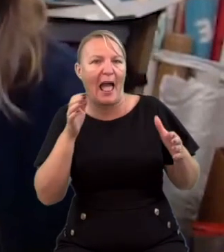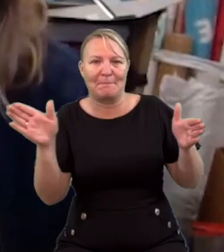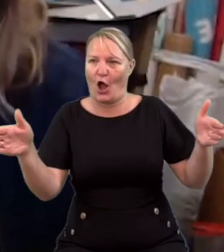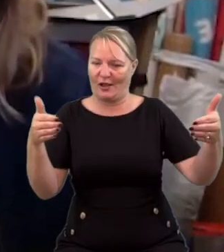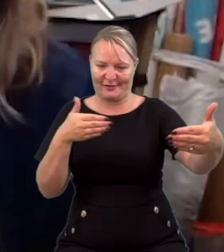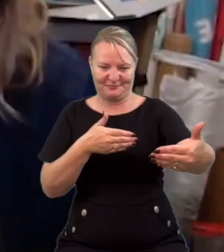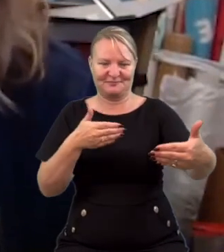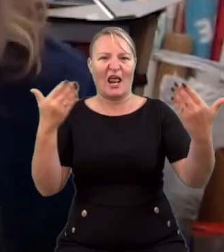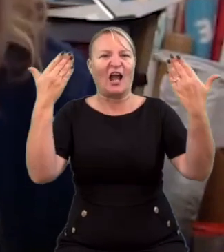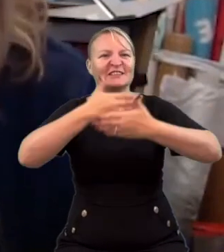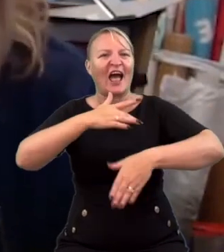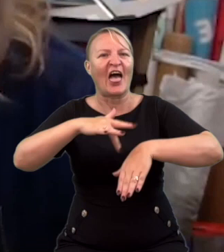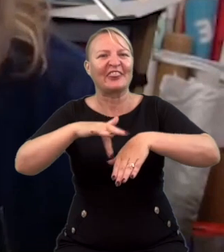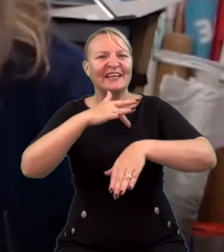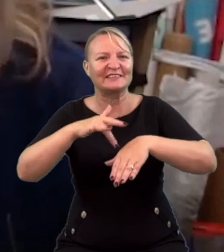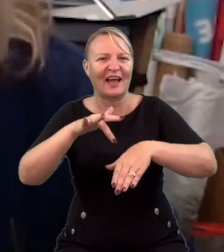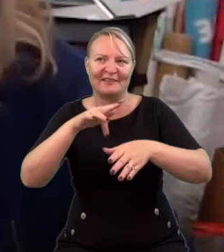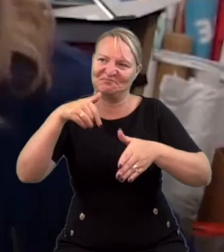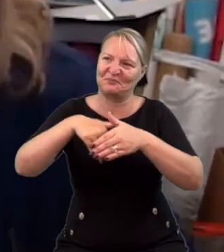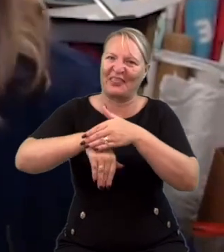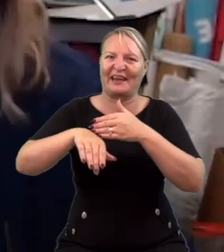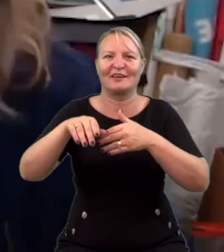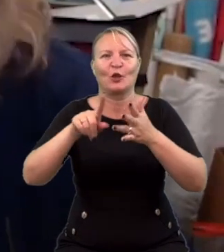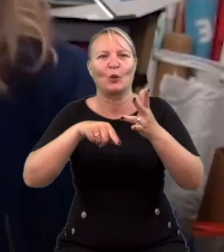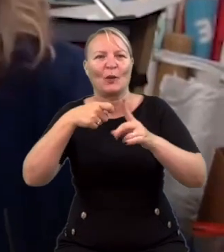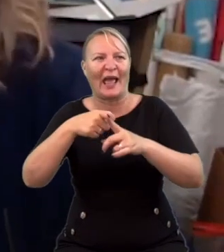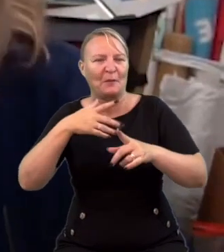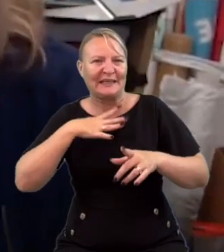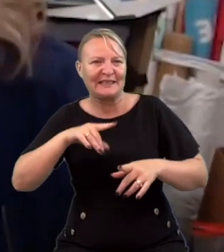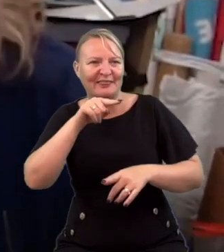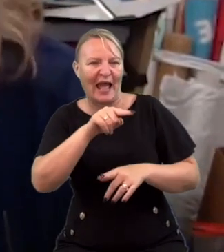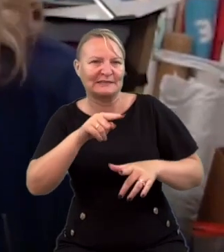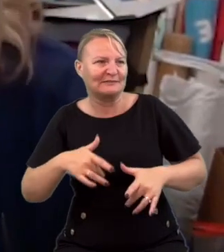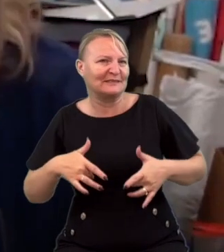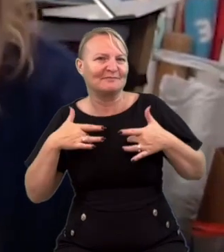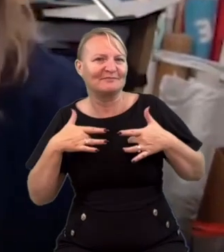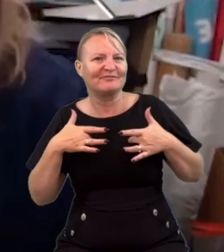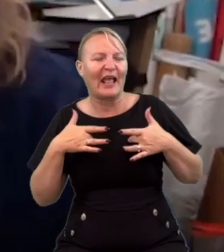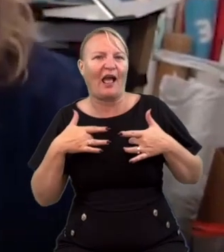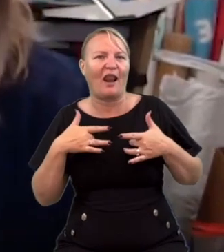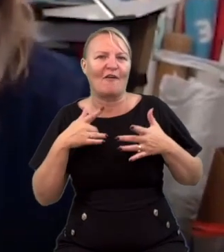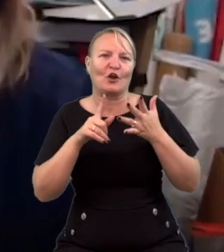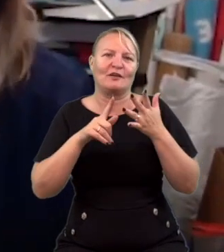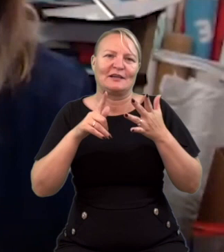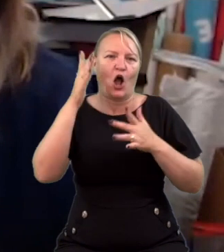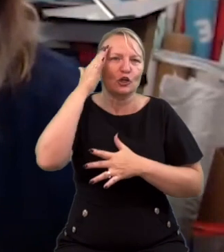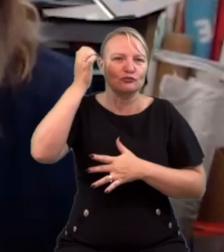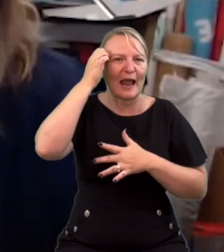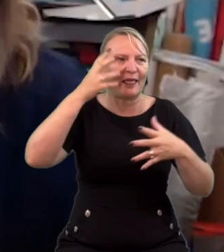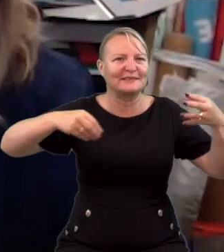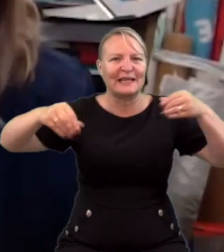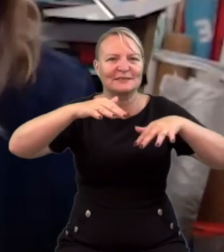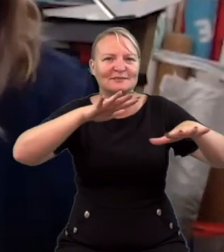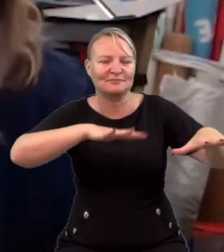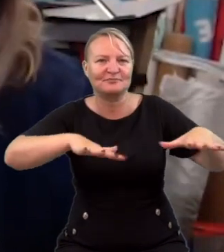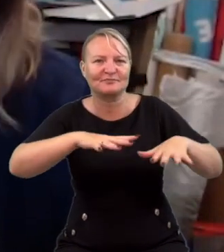create that in a black box end on dark theatre in the UK? How can we create the sense of an